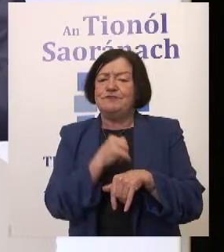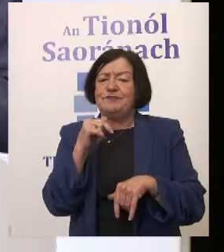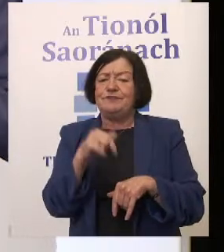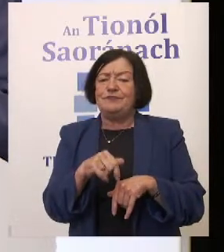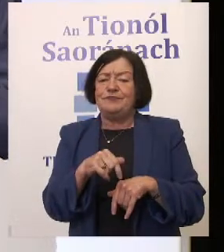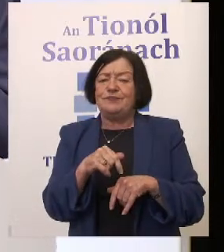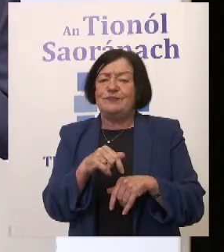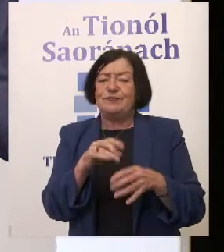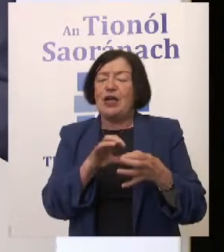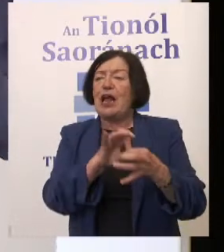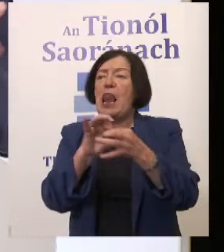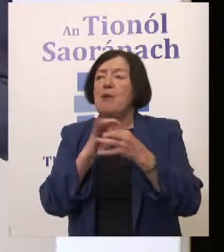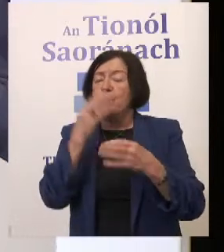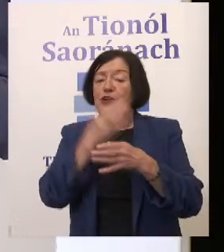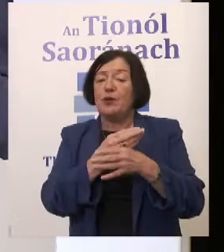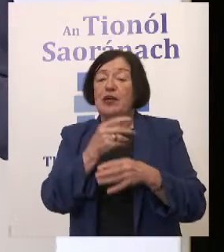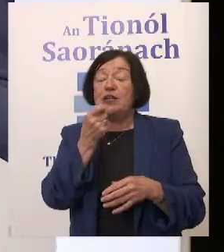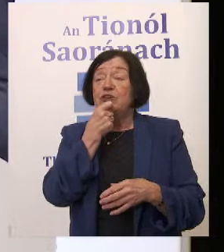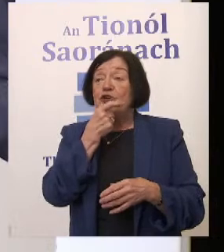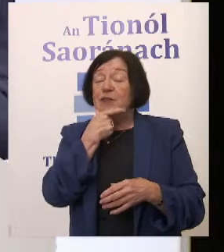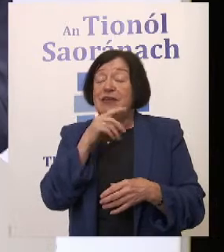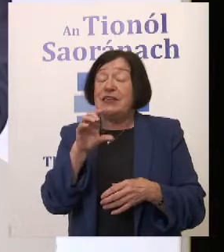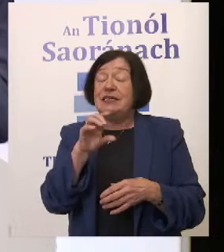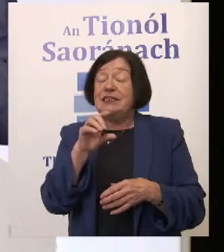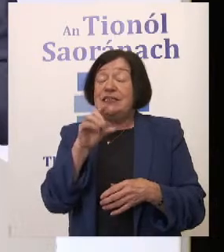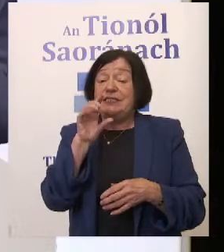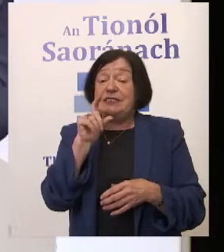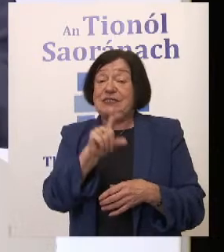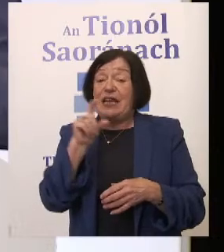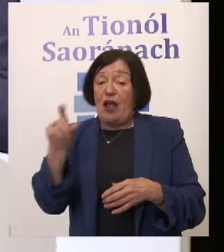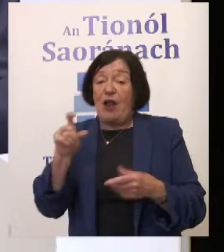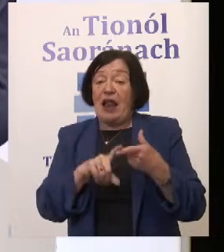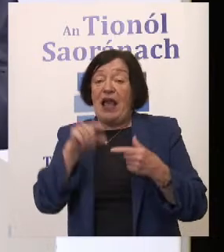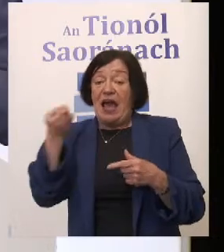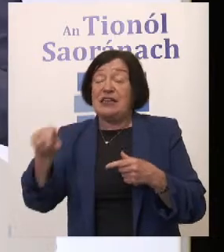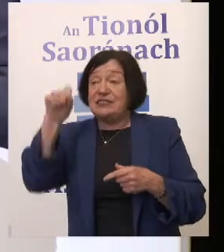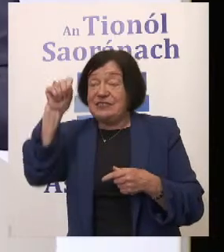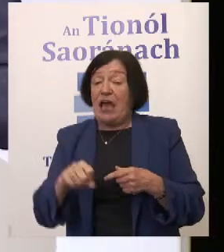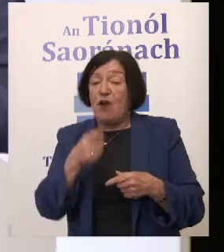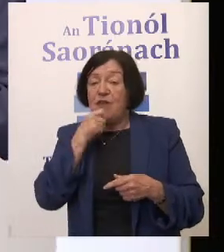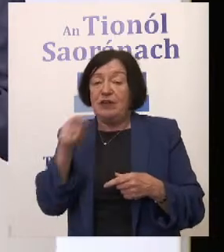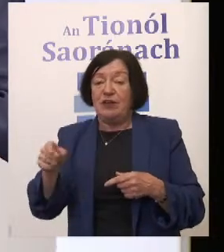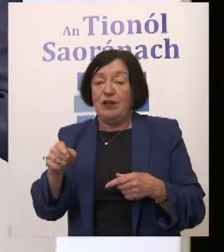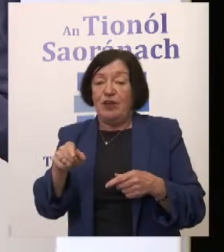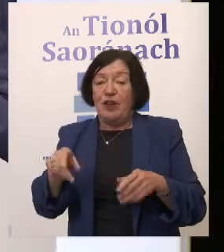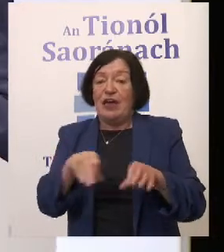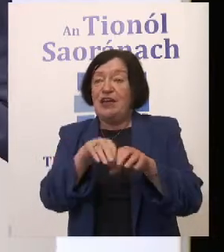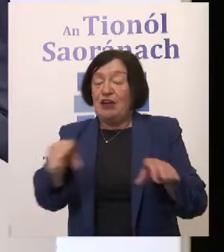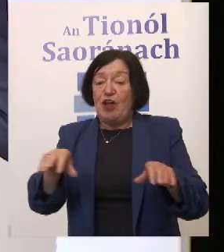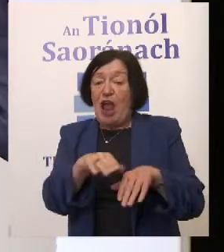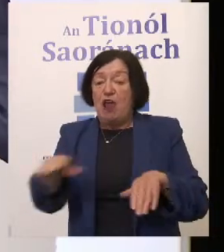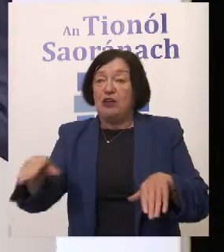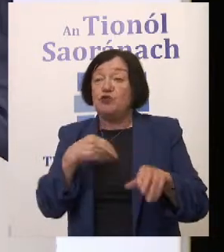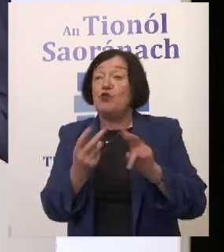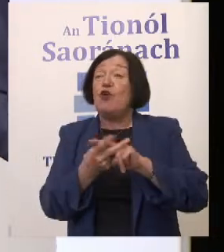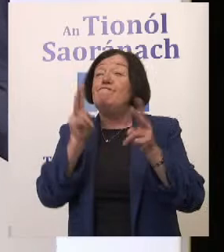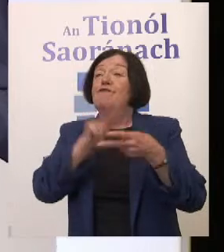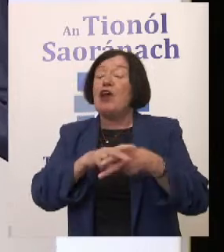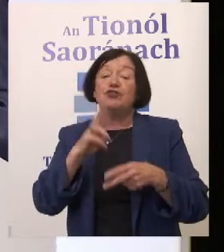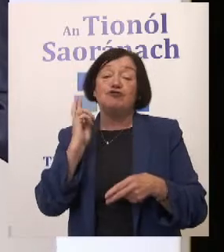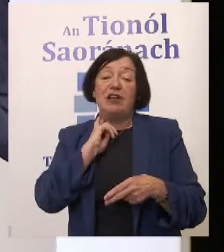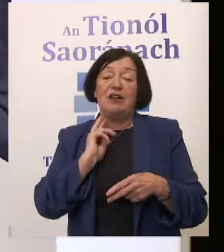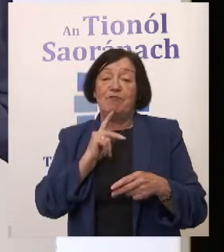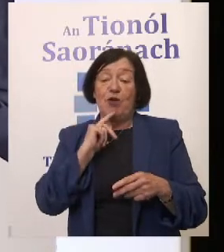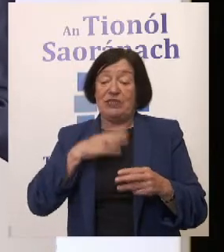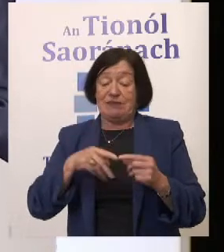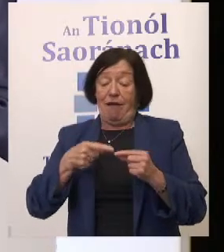recent collaboration between Dublin City Council and South Dublin is it's a great new idea, a brownfield site to convert to residential, but it's a stone's